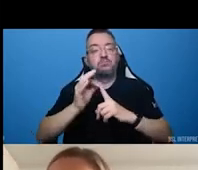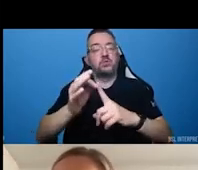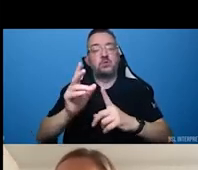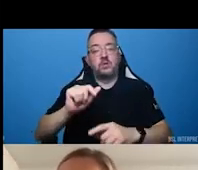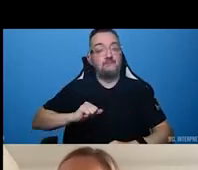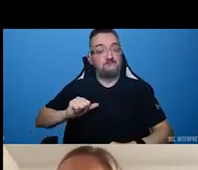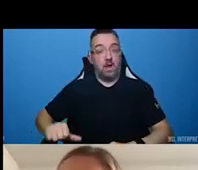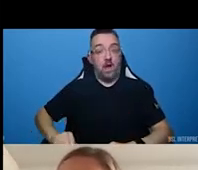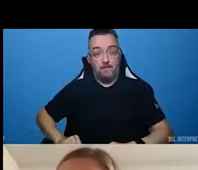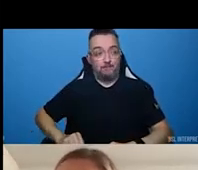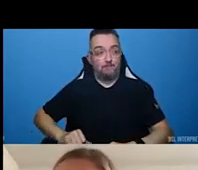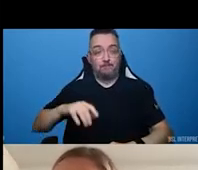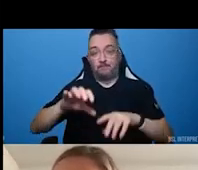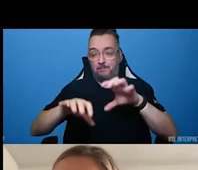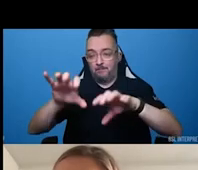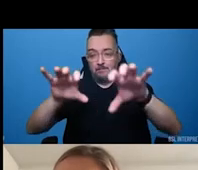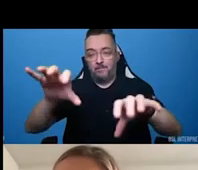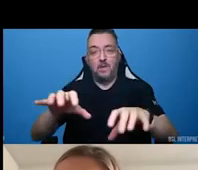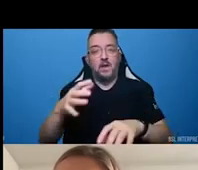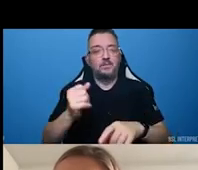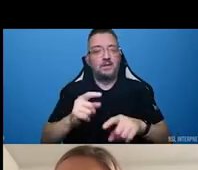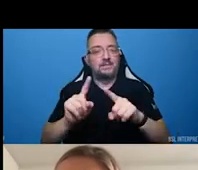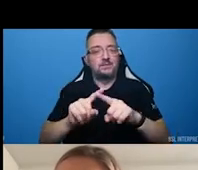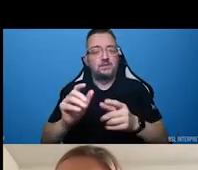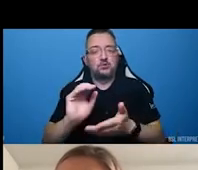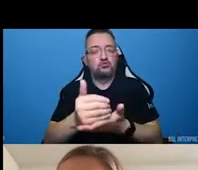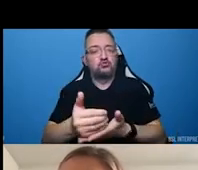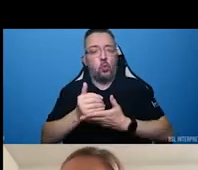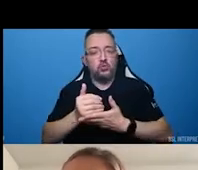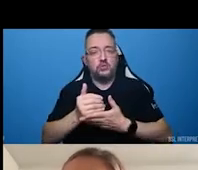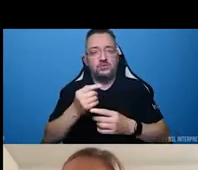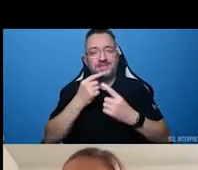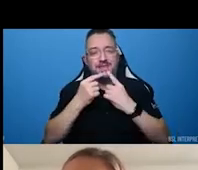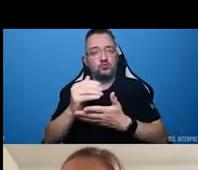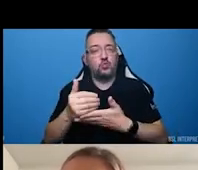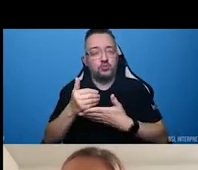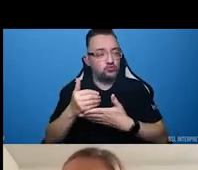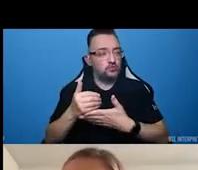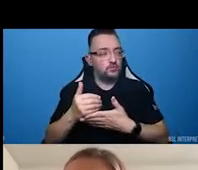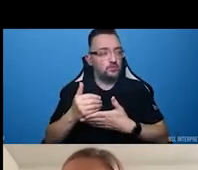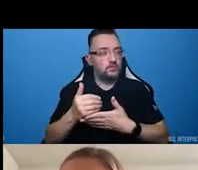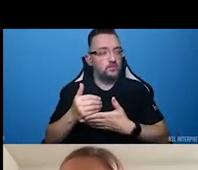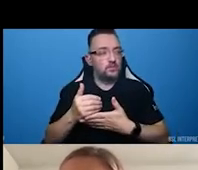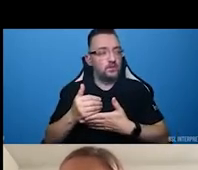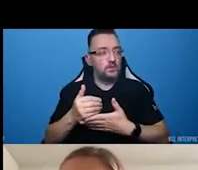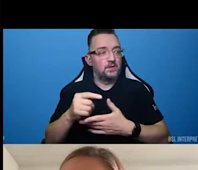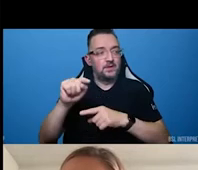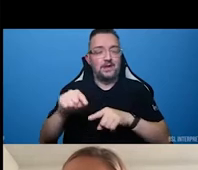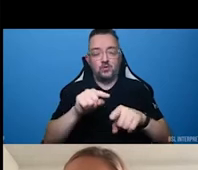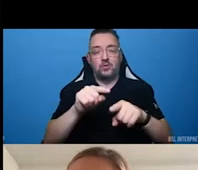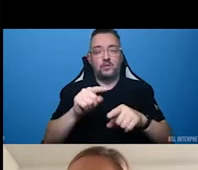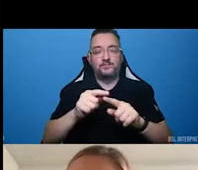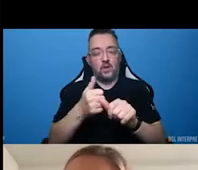that plays on the different sort of storage aspects from data to a kind of corporate HQ